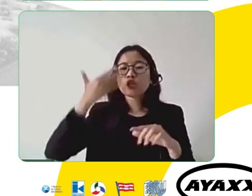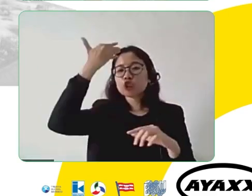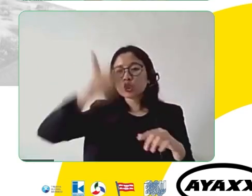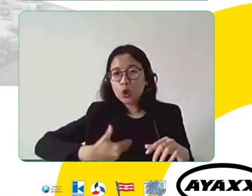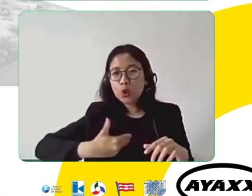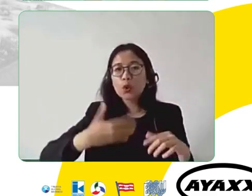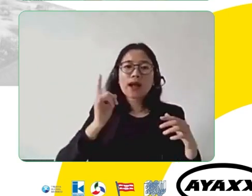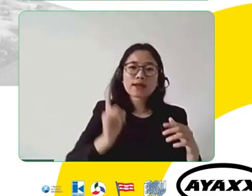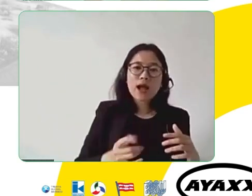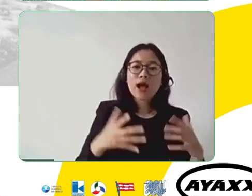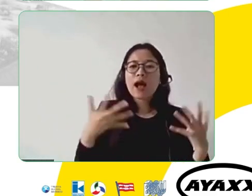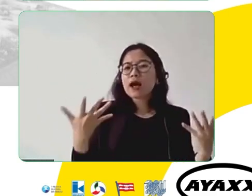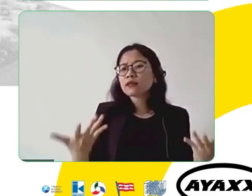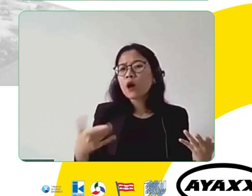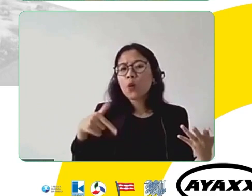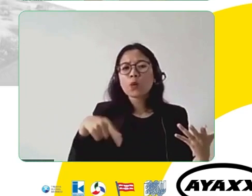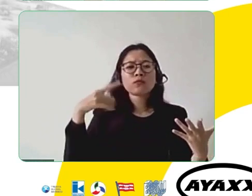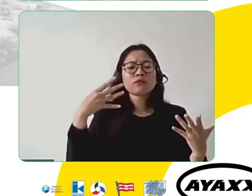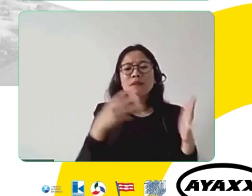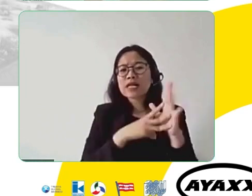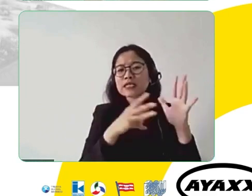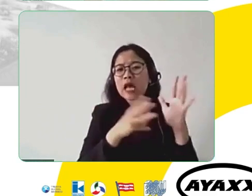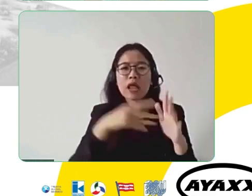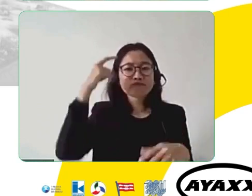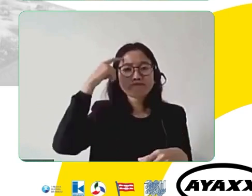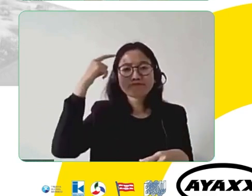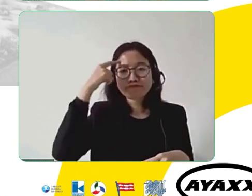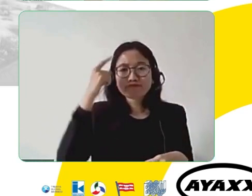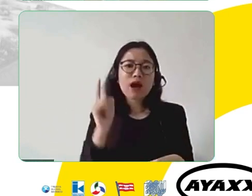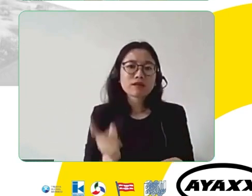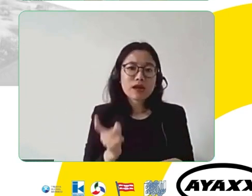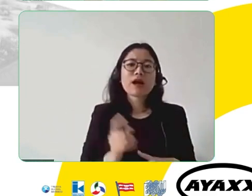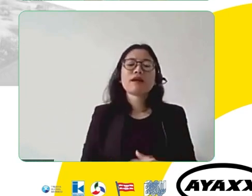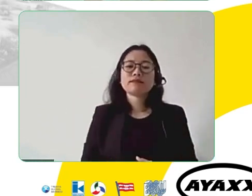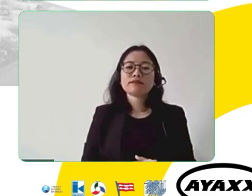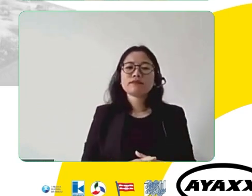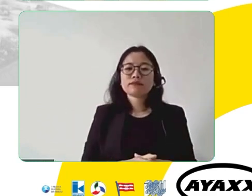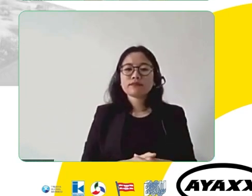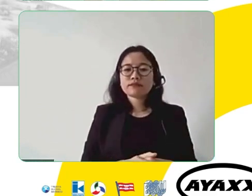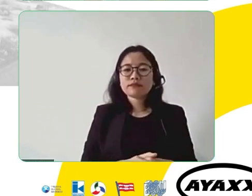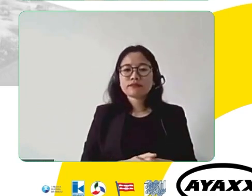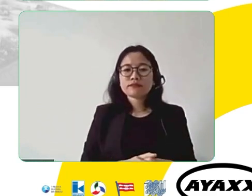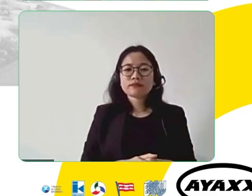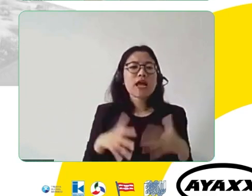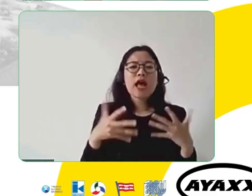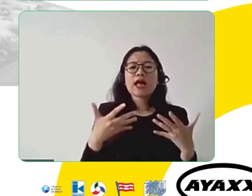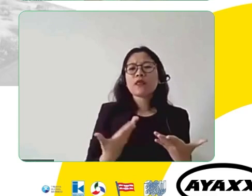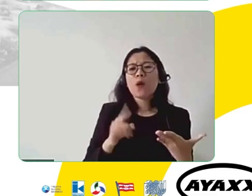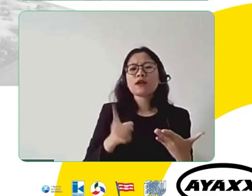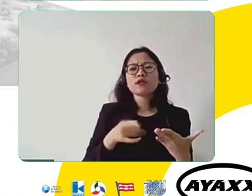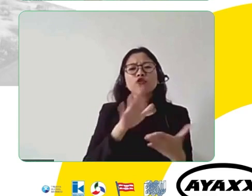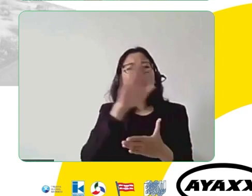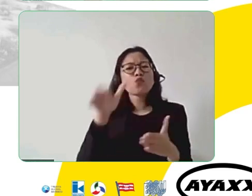Almost all problem on our brain and nervous system occurs because of air pollutions. And the other